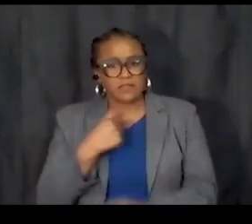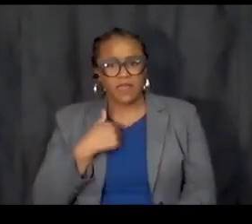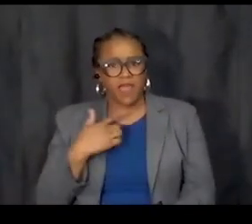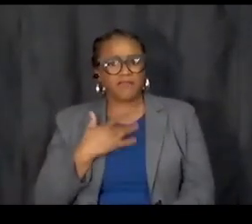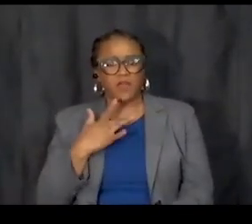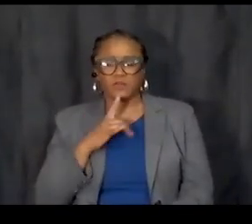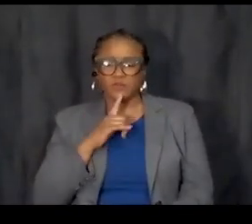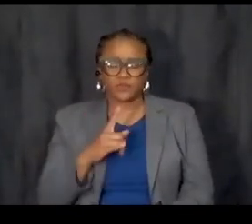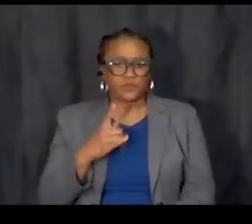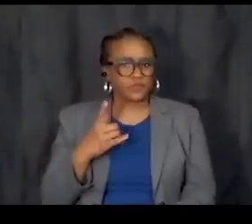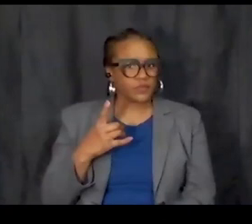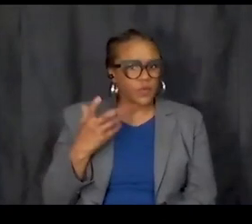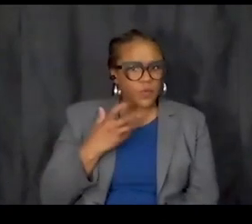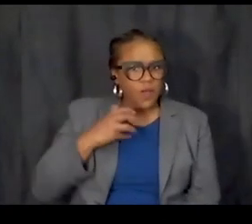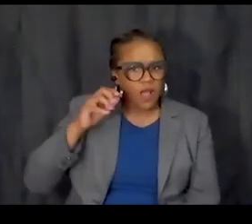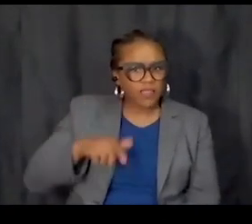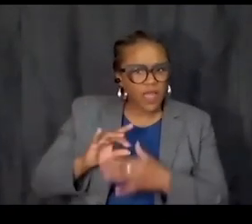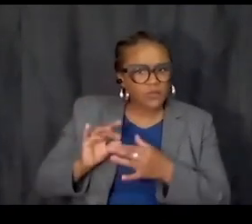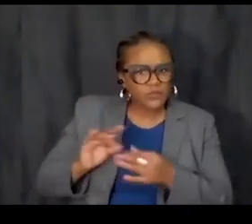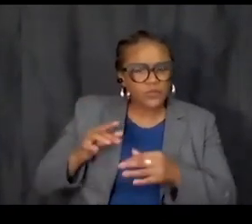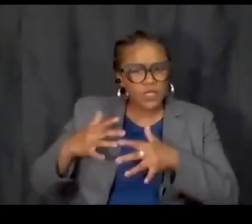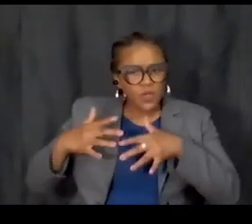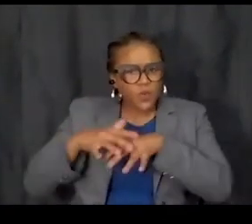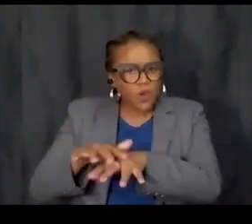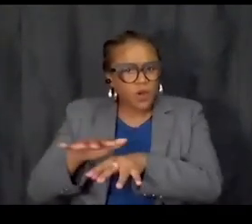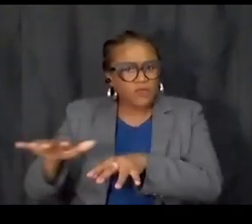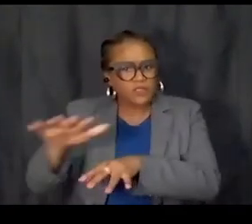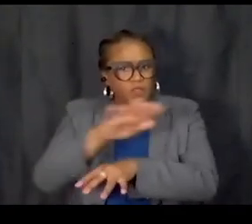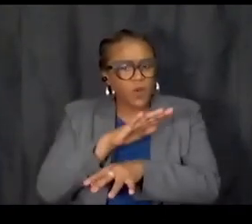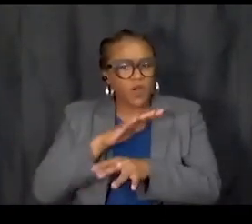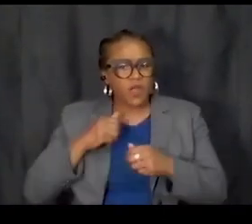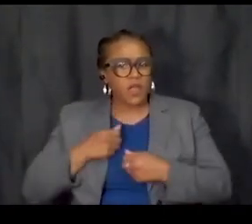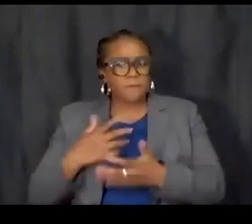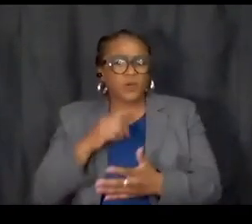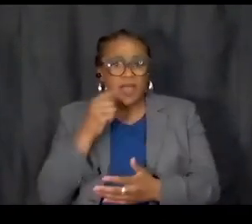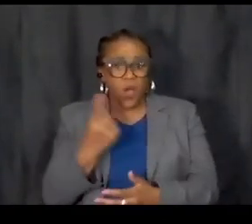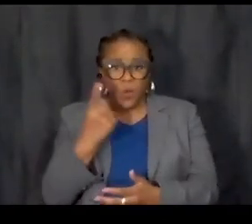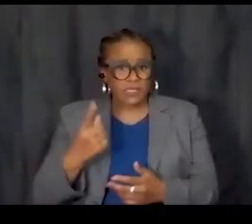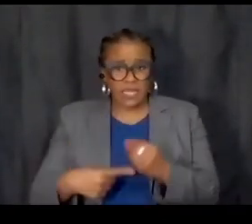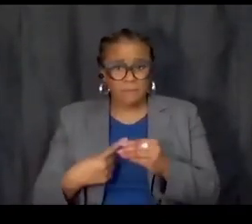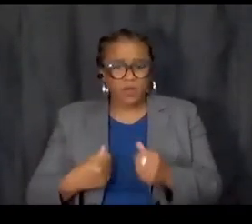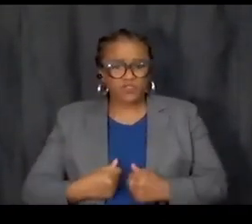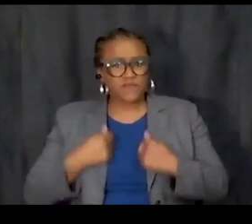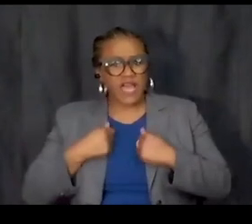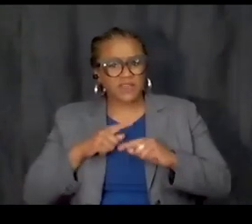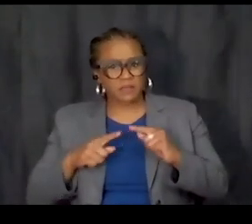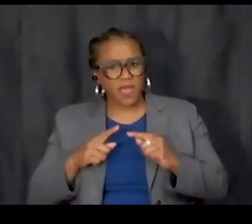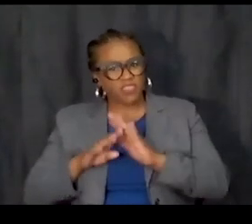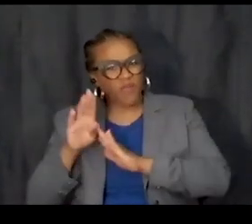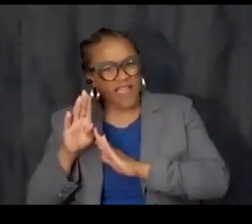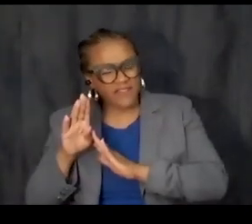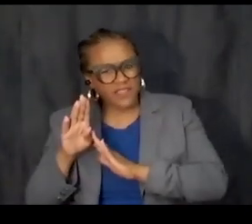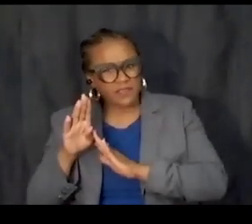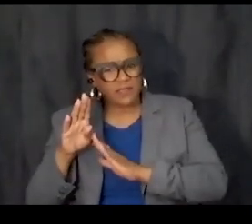of this in each of y'all's poetry, that it wasn't just about surviving, but about thriving. And I'd be curious if we